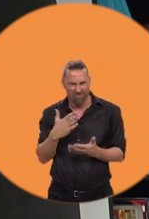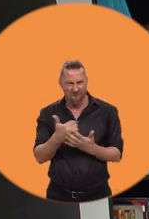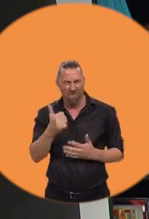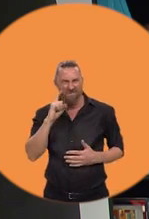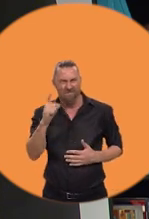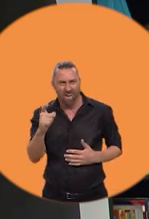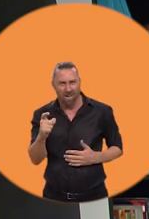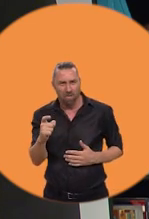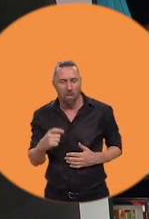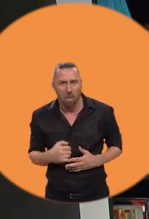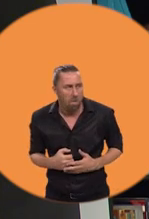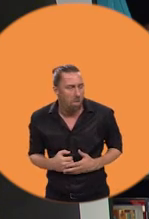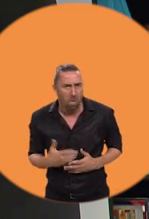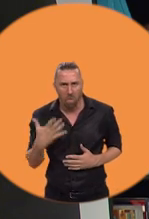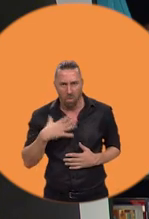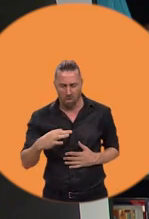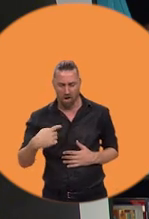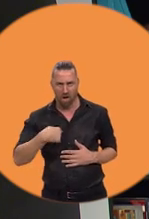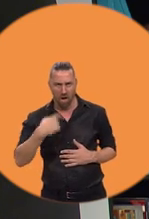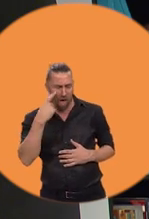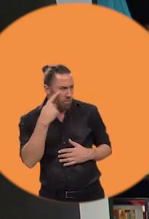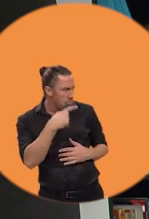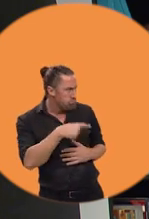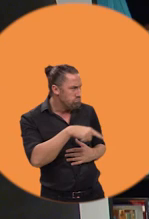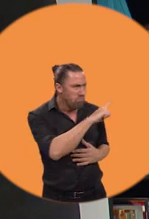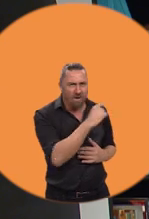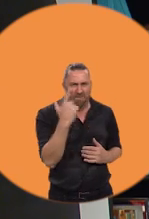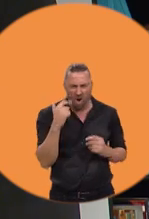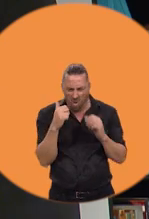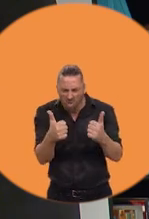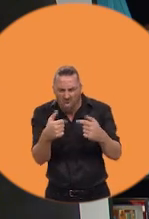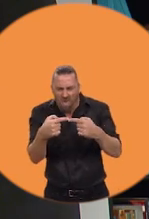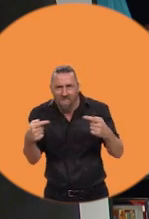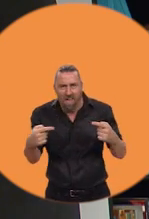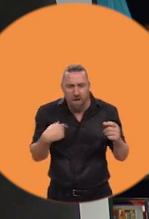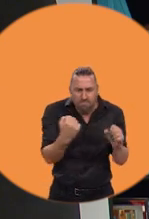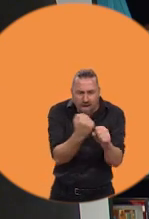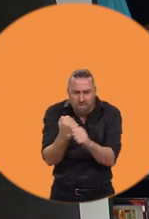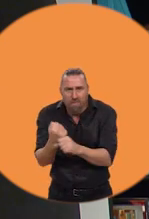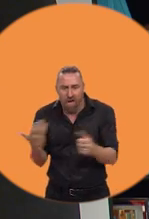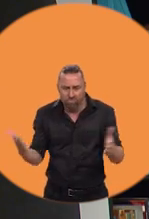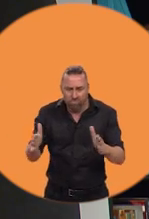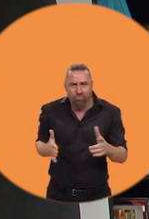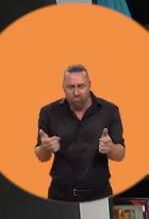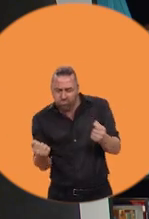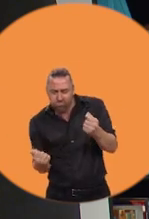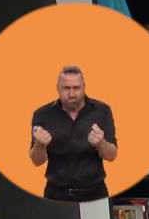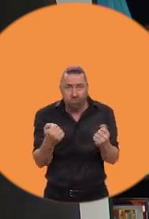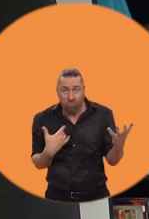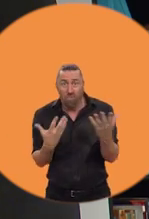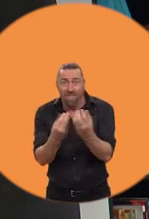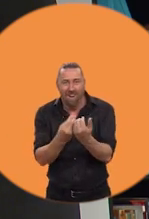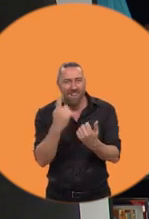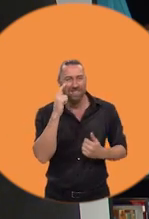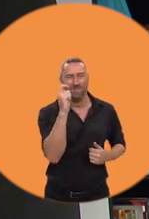it? How about I take a look around here to see if I can find any cool things and we can make a billy cart together. See